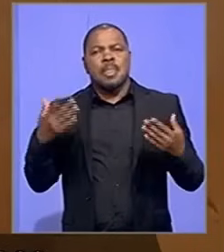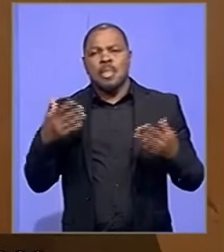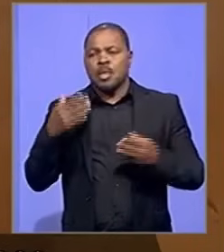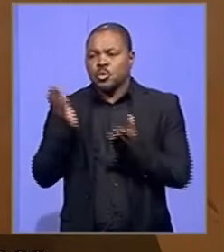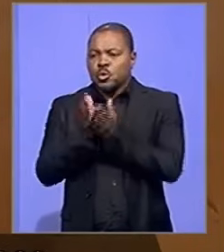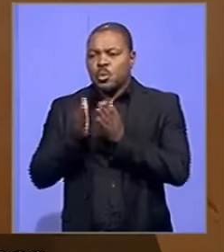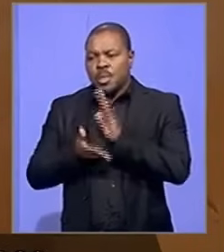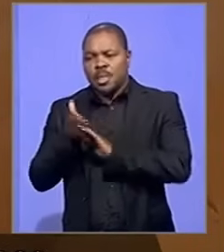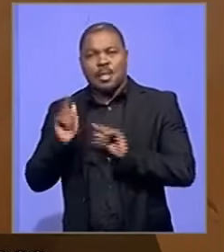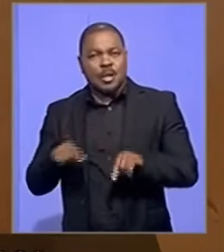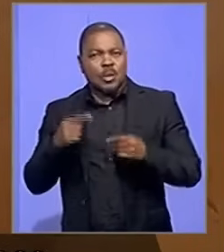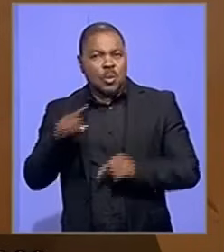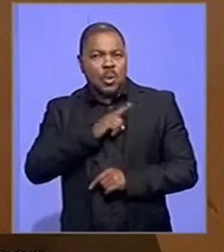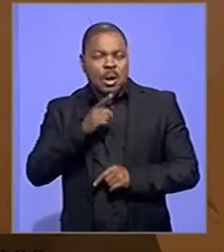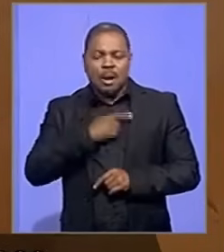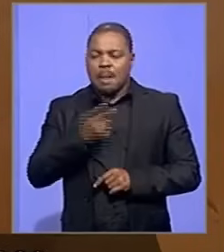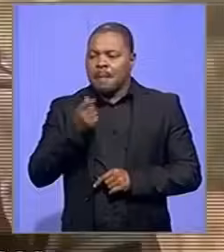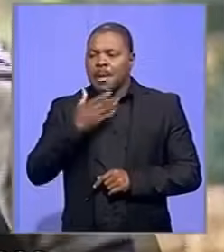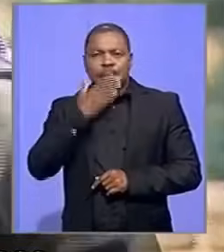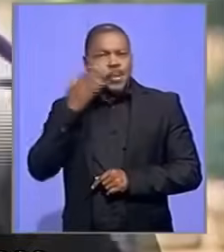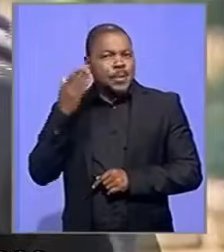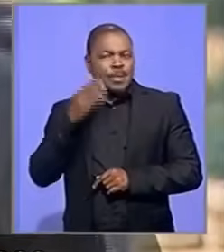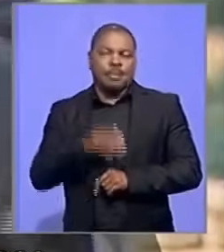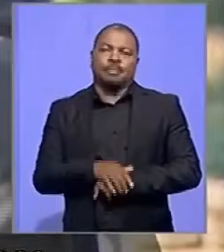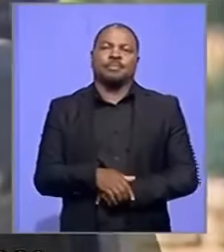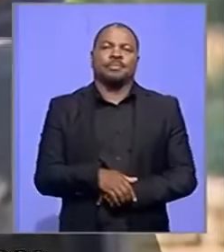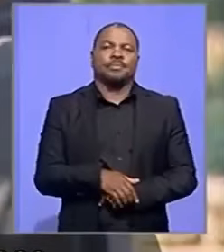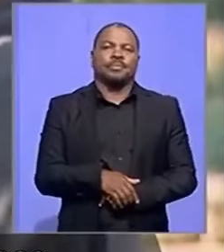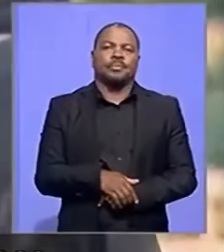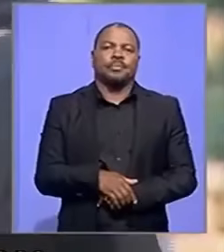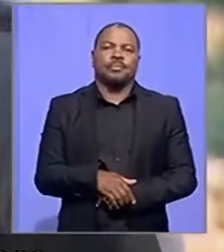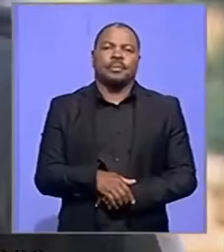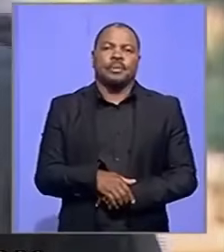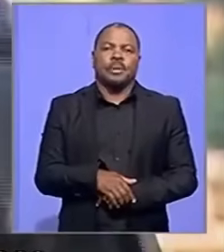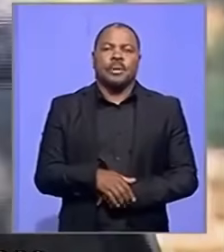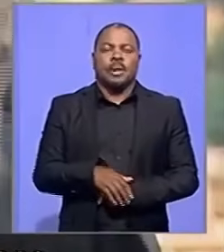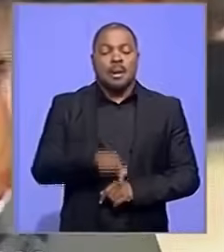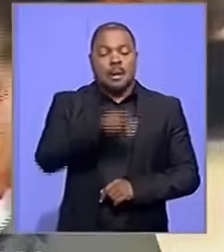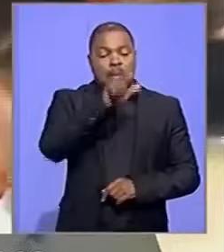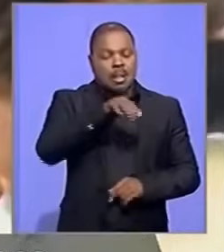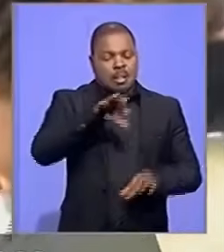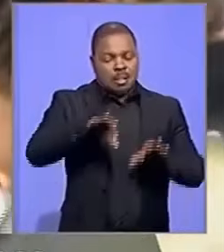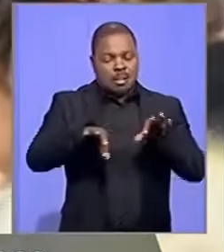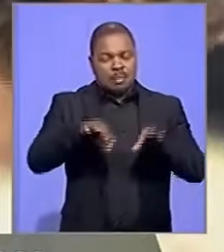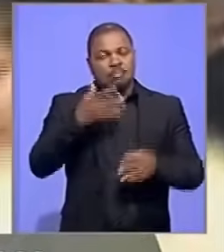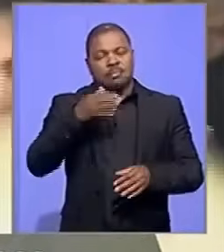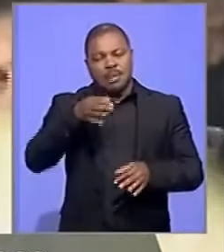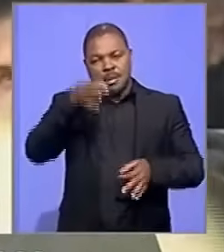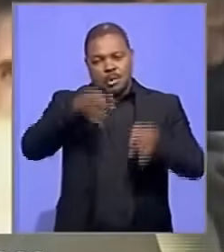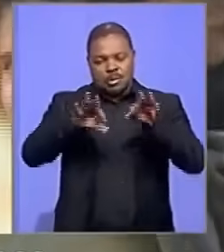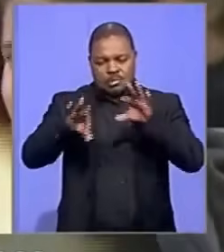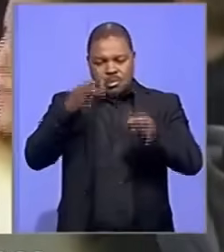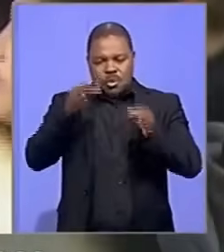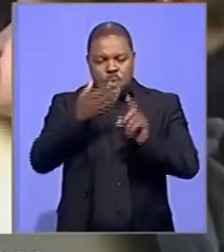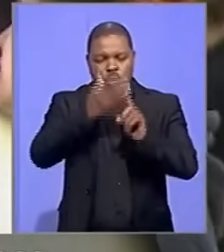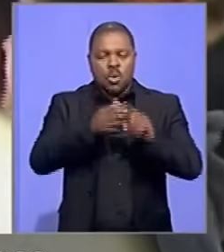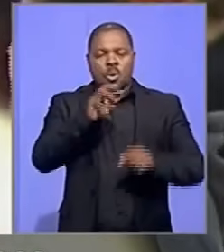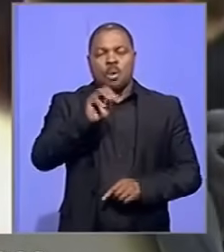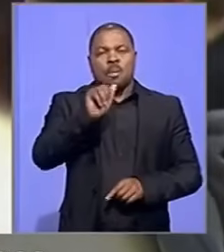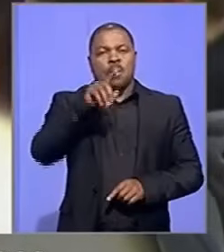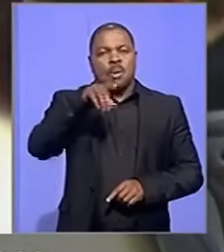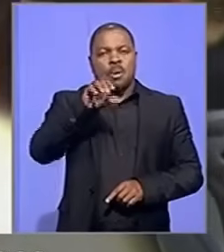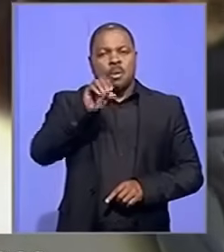go to school because of some they lack money to go to school. Go le bjalo mosakaseki wa dipolotiki Enoch Maponya o re mekgatlo e